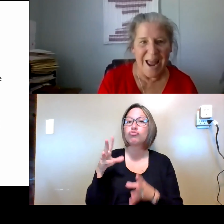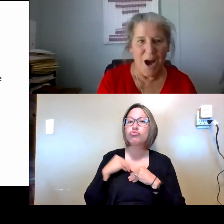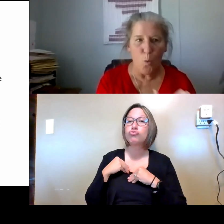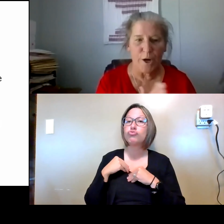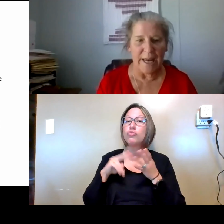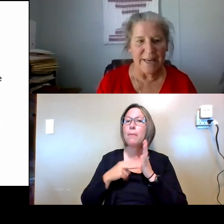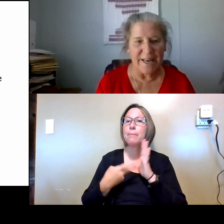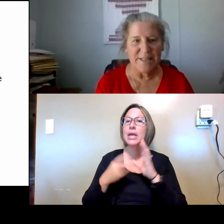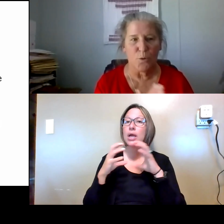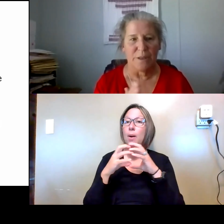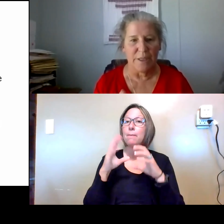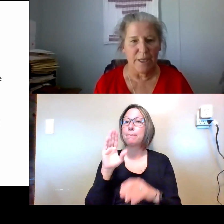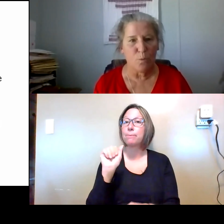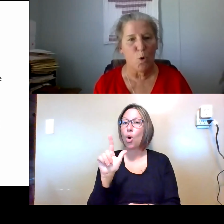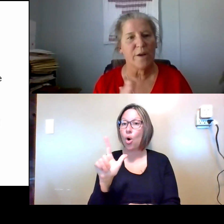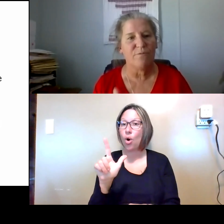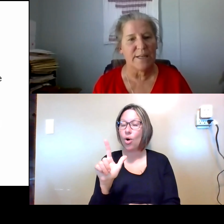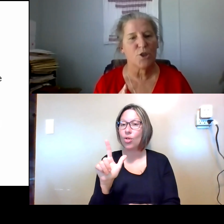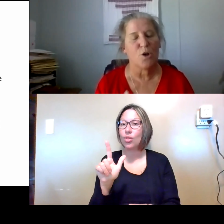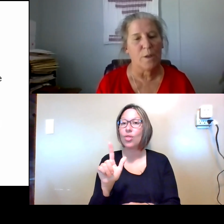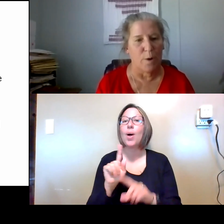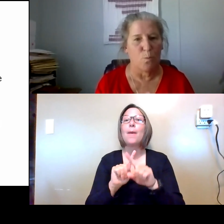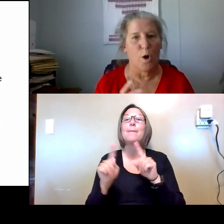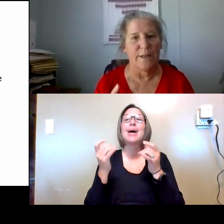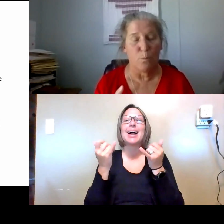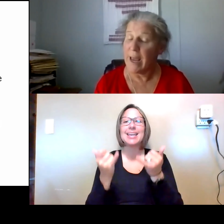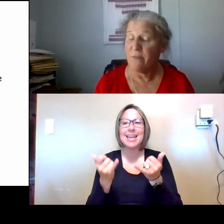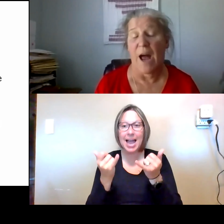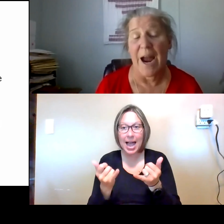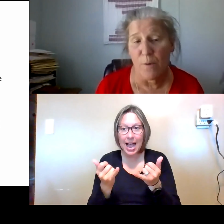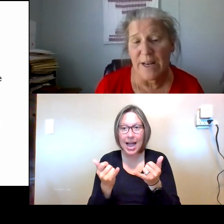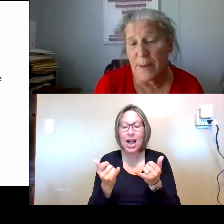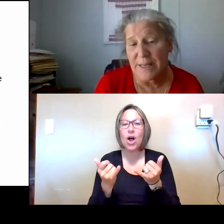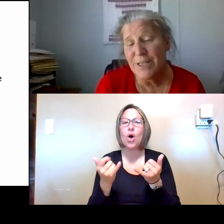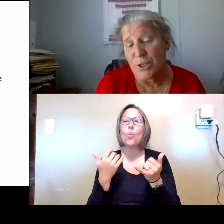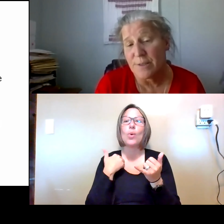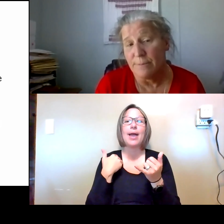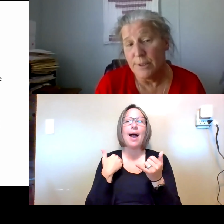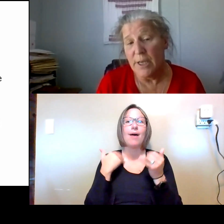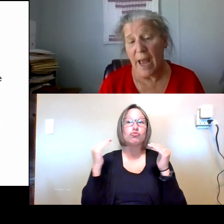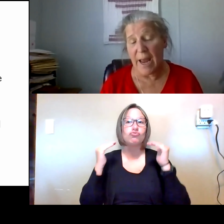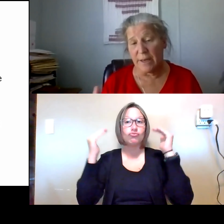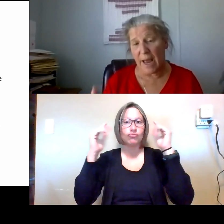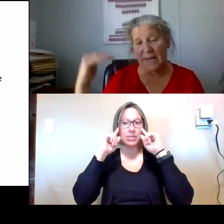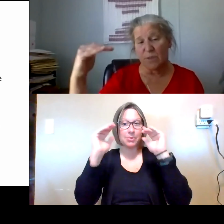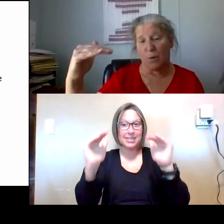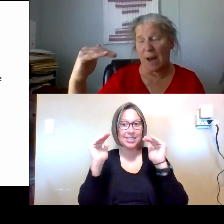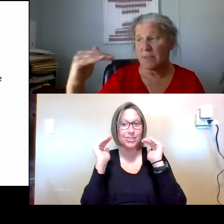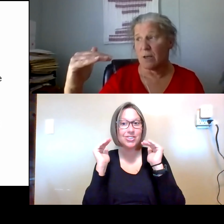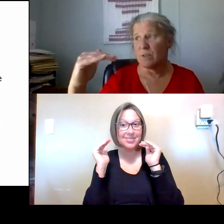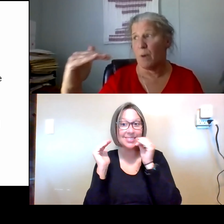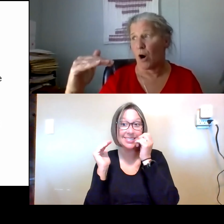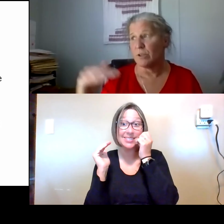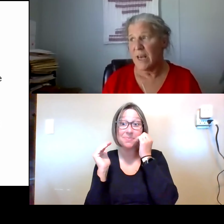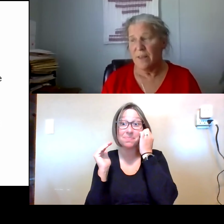But now we're getting into a little more conventional, and we have higher expectations. And as we